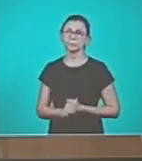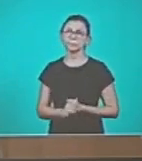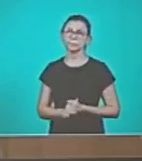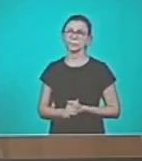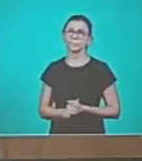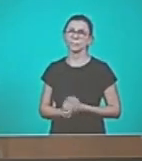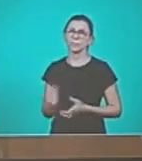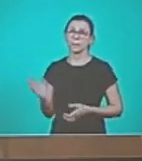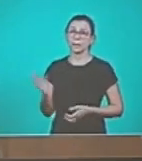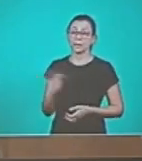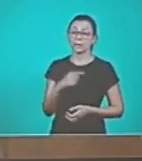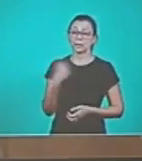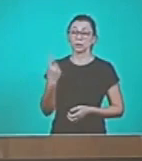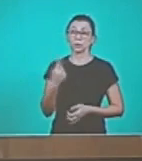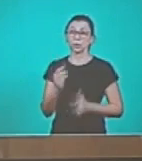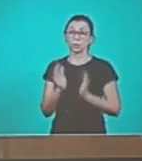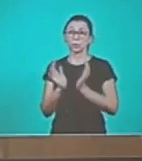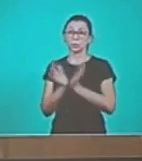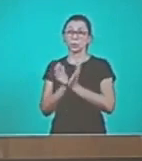And we are there.